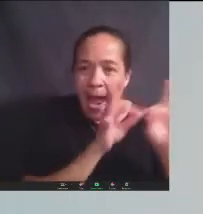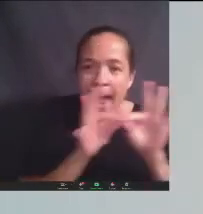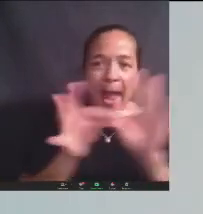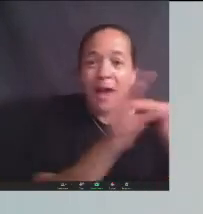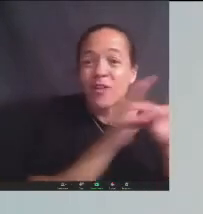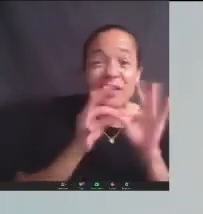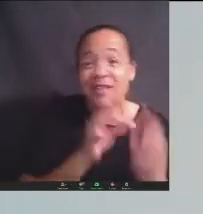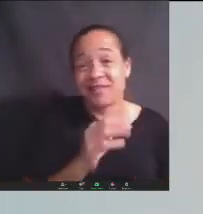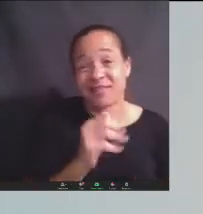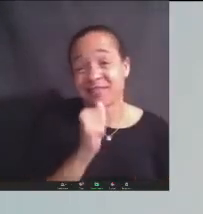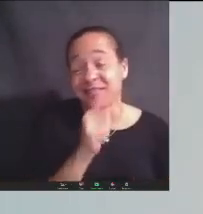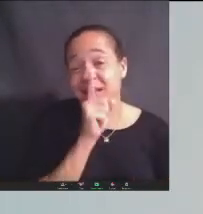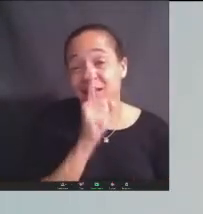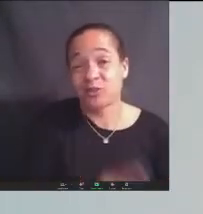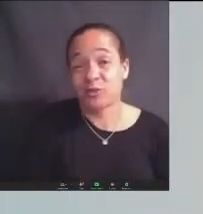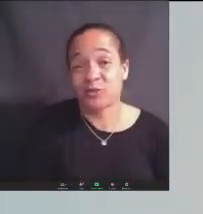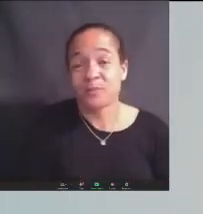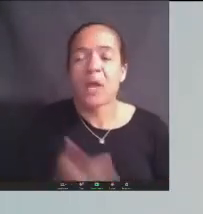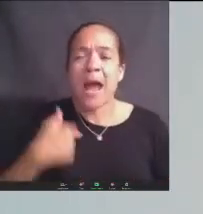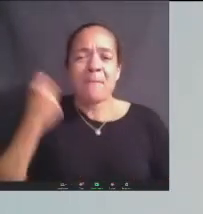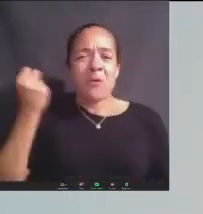holding my tongue, but I think I'm just going to say it.